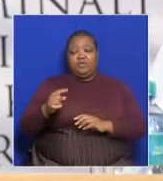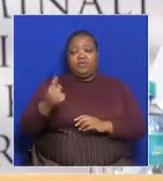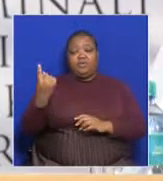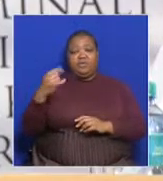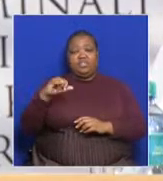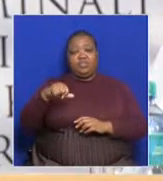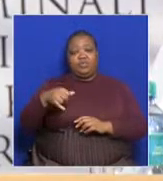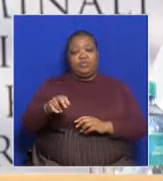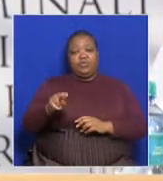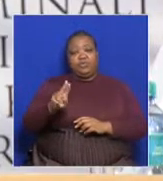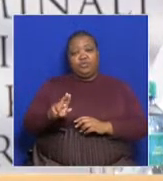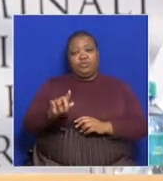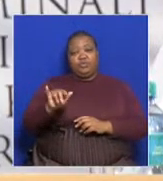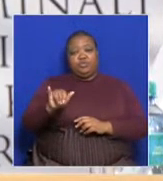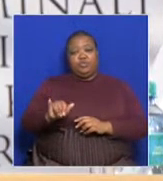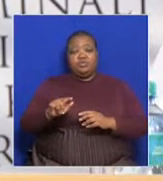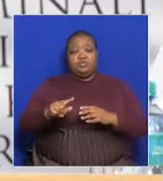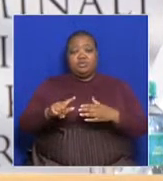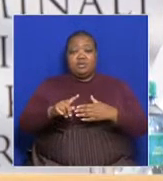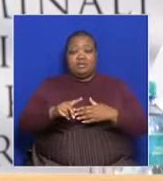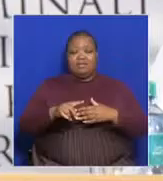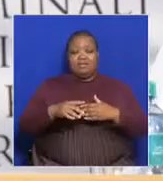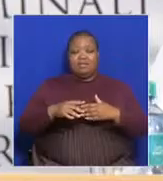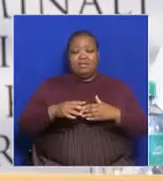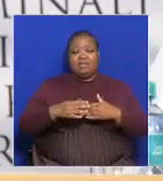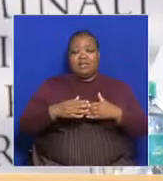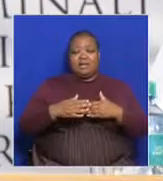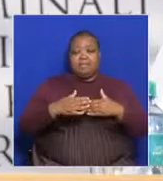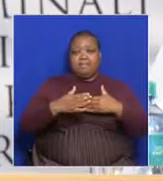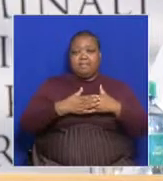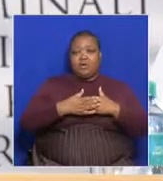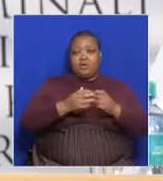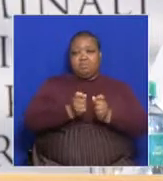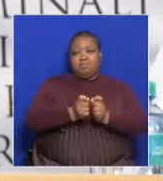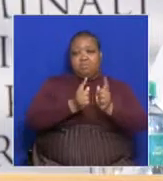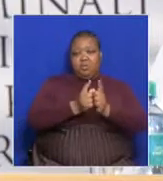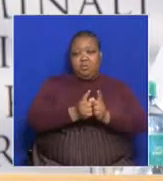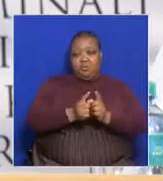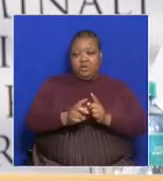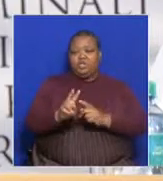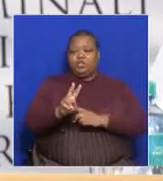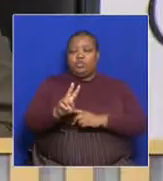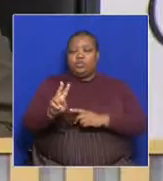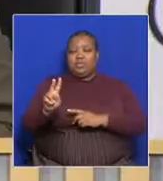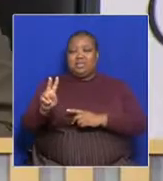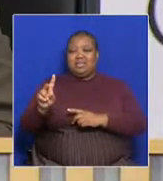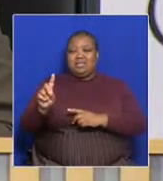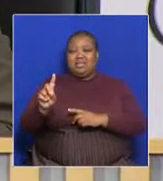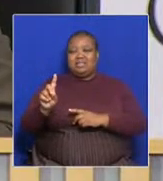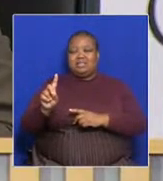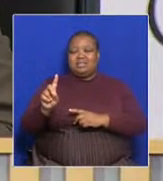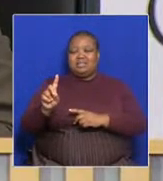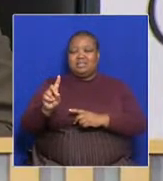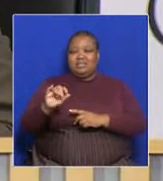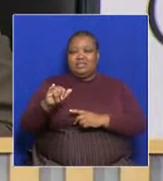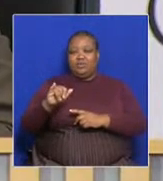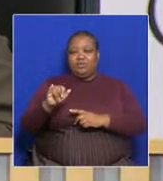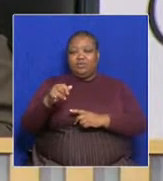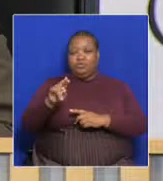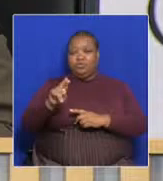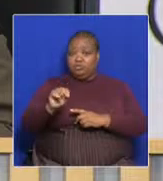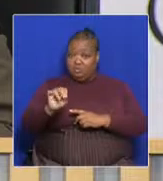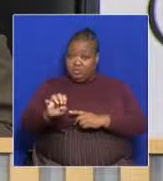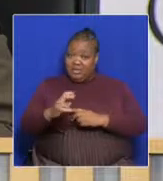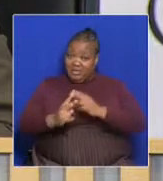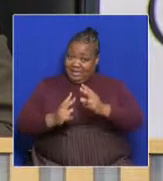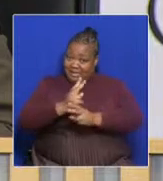broken the seal of the 22nd of June. That is correct. Was the container resealed thereafter? And if so, by who? On the